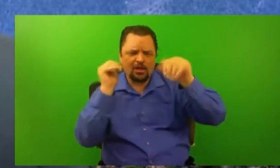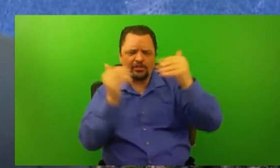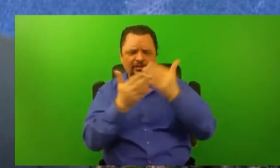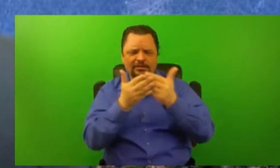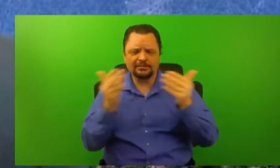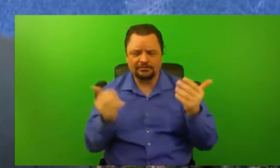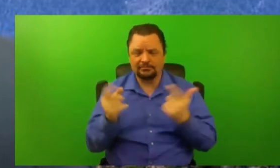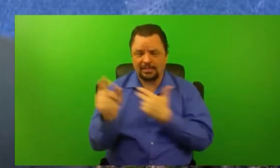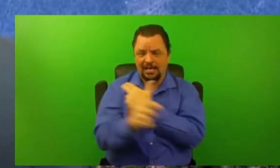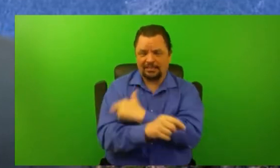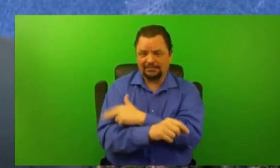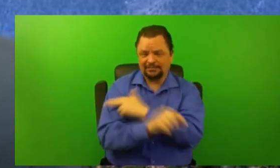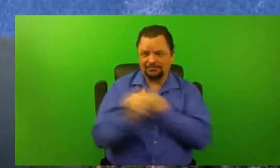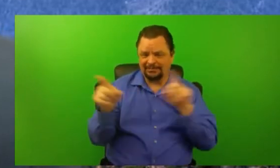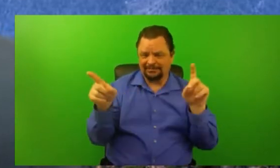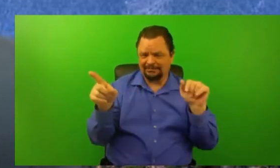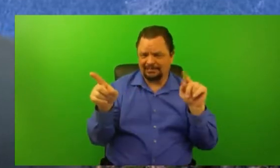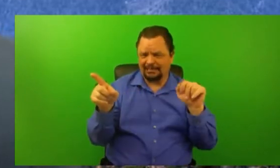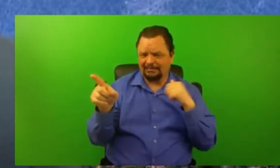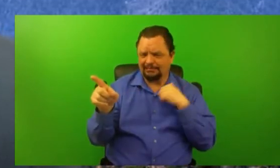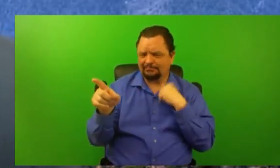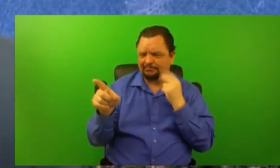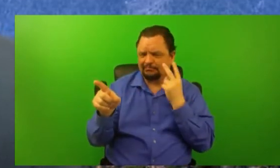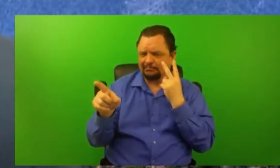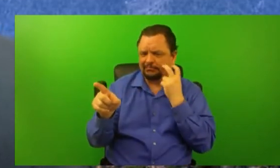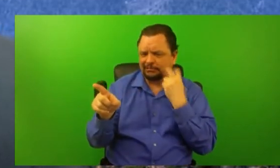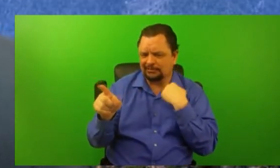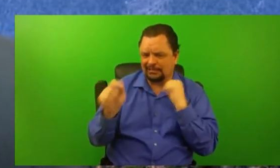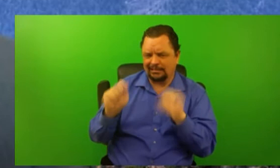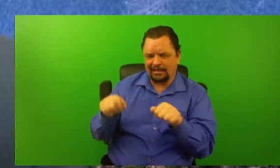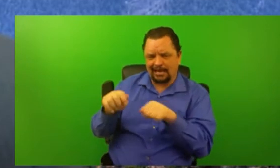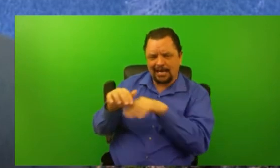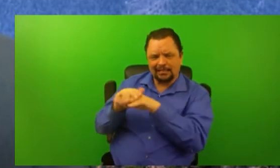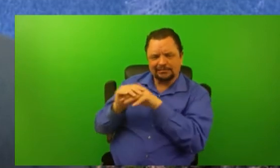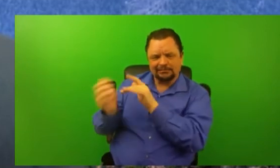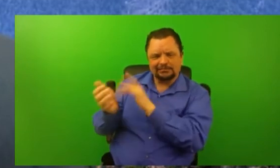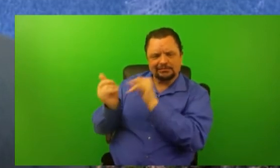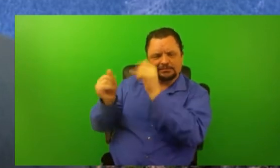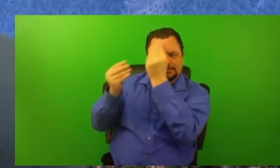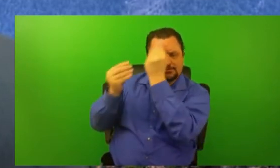relationship is unique and special, but I can't imagine